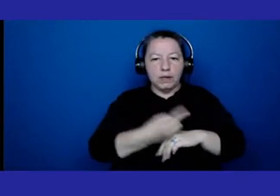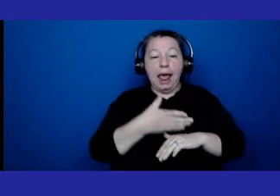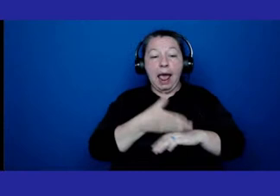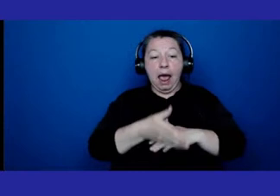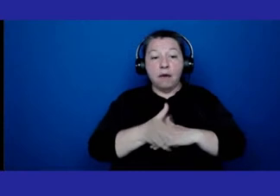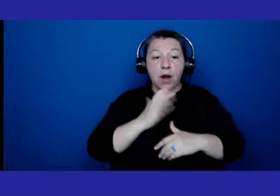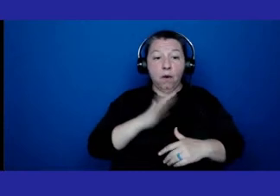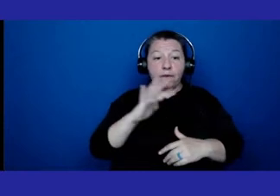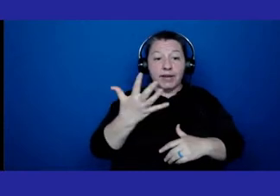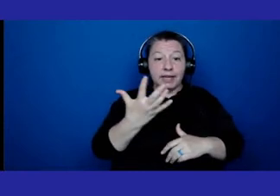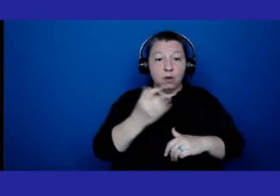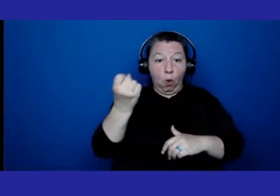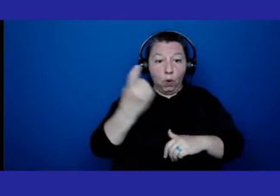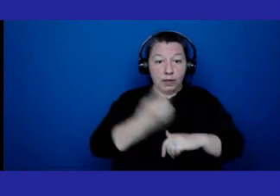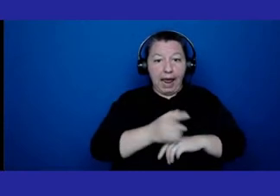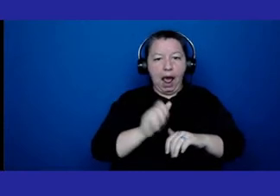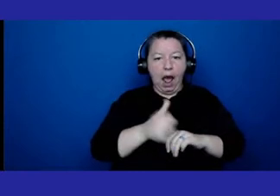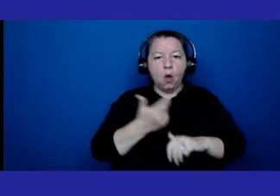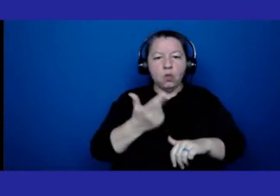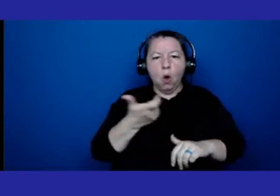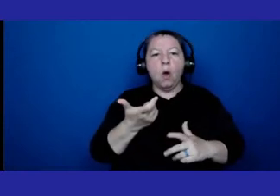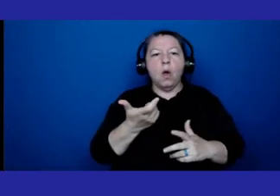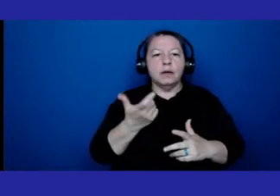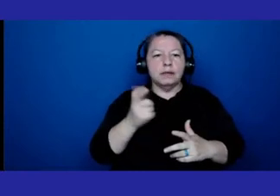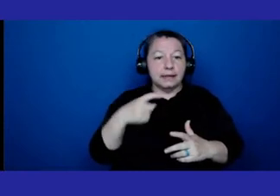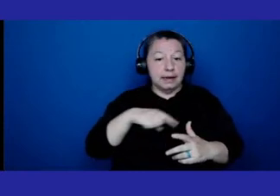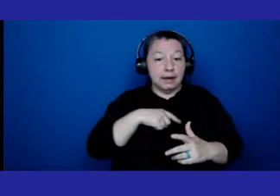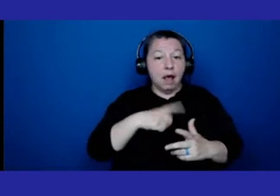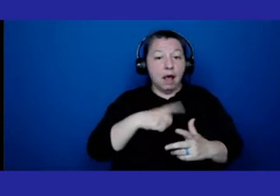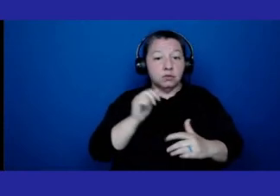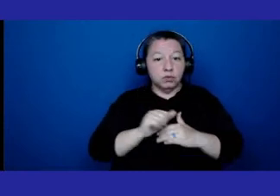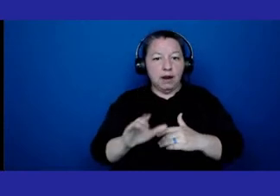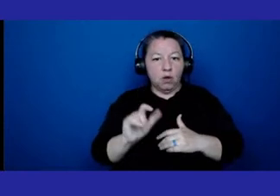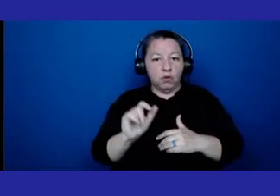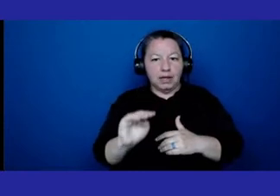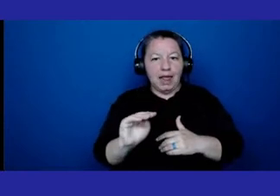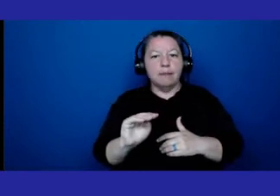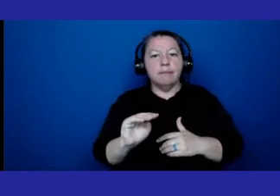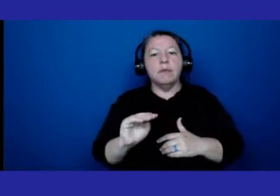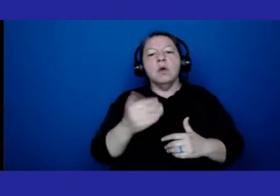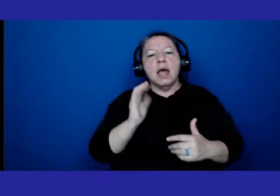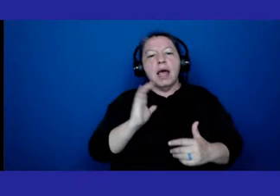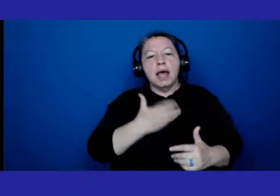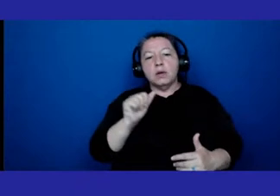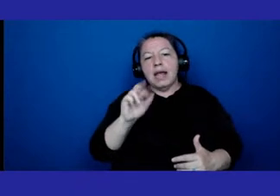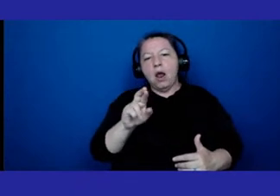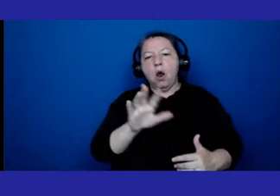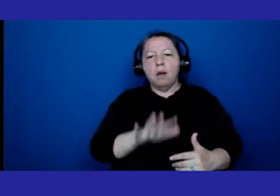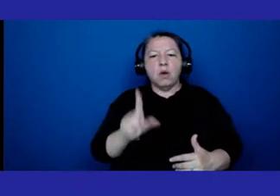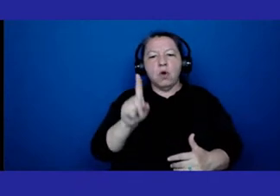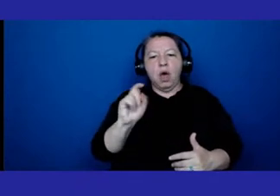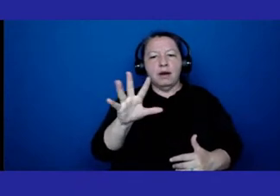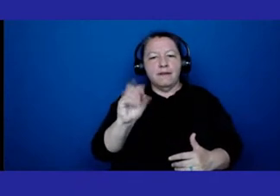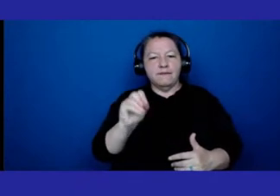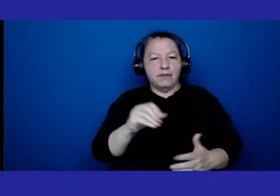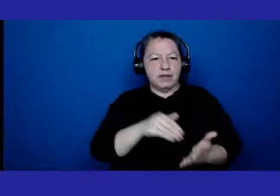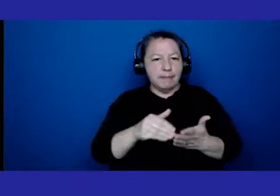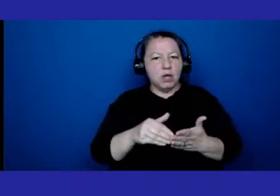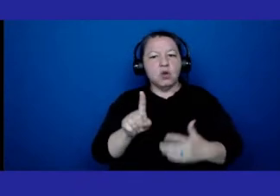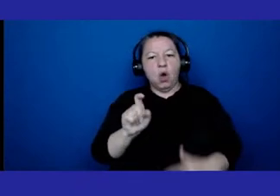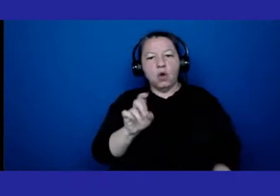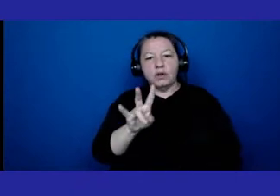how long does it take us to get the claim out? And we're holding AR of about 150 million, 175